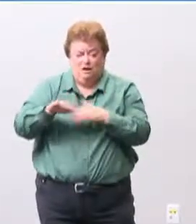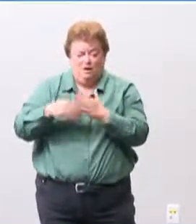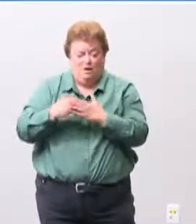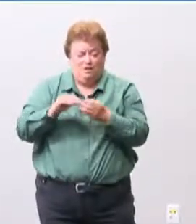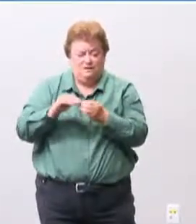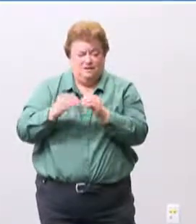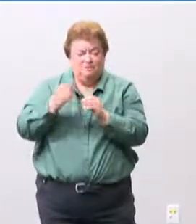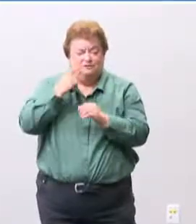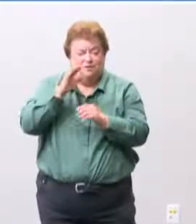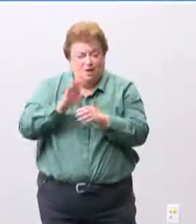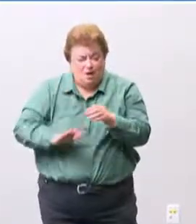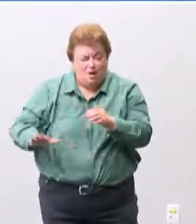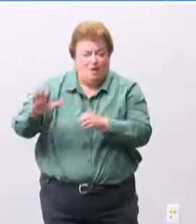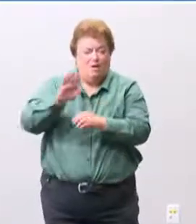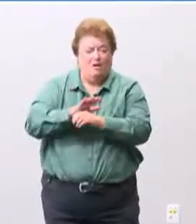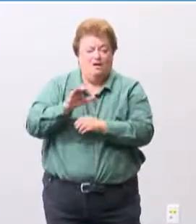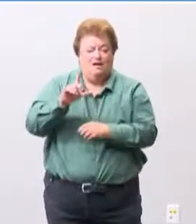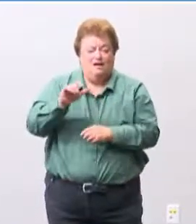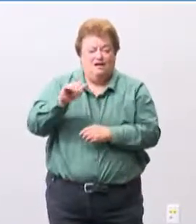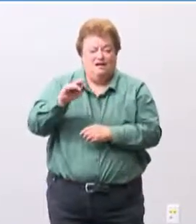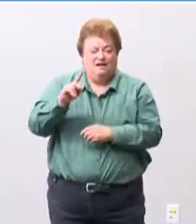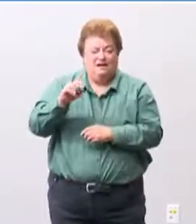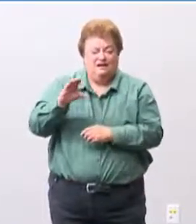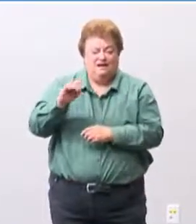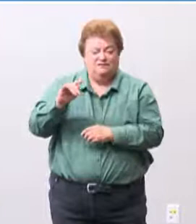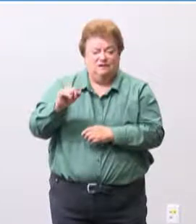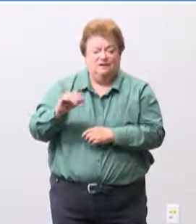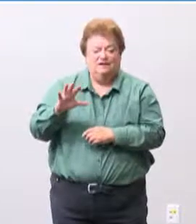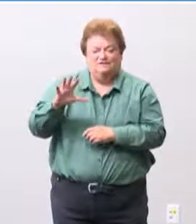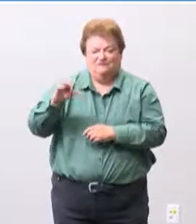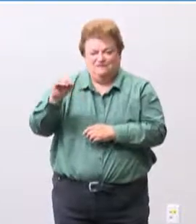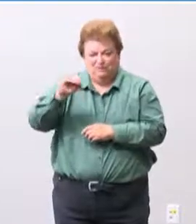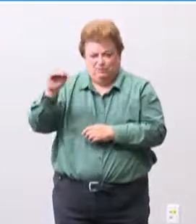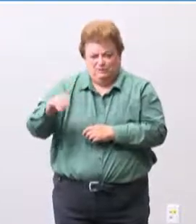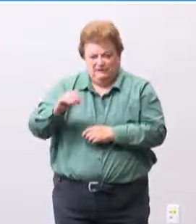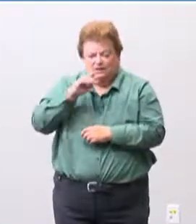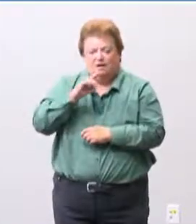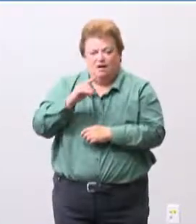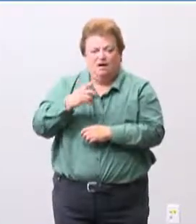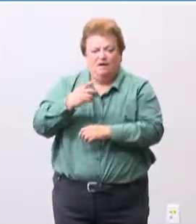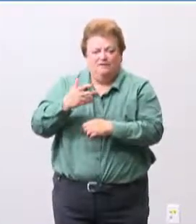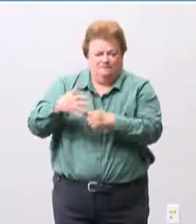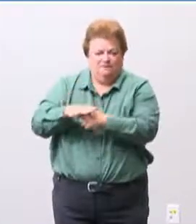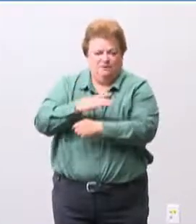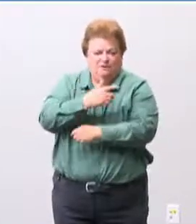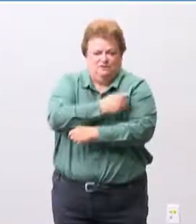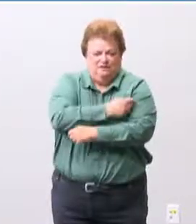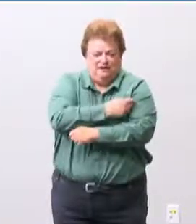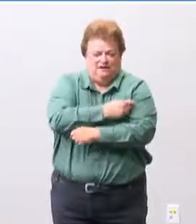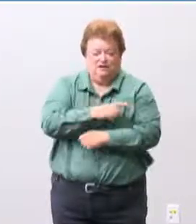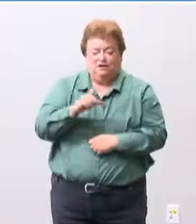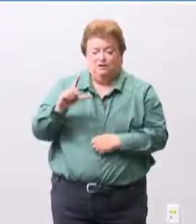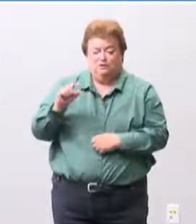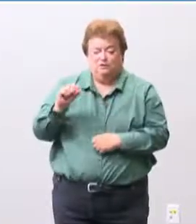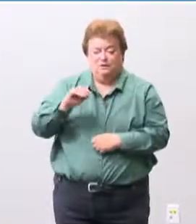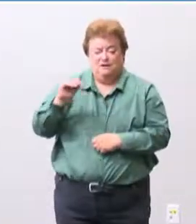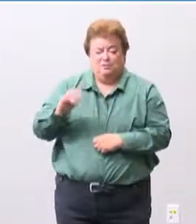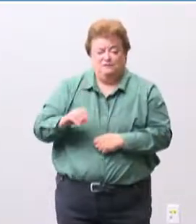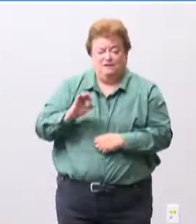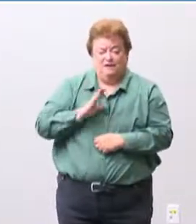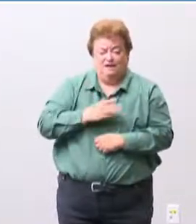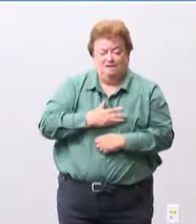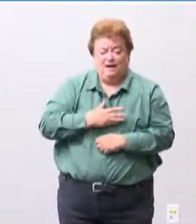all Lancaster County residents, 60% are fully vaccinated. 20% of our total population is